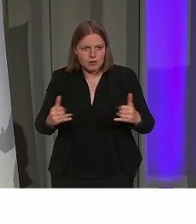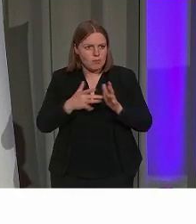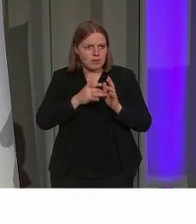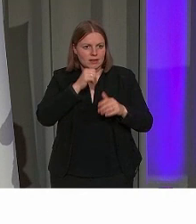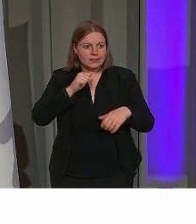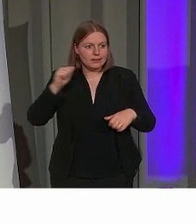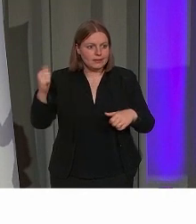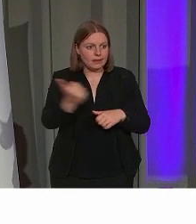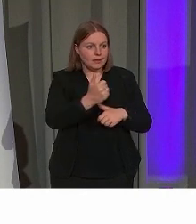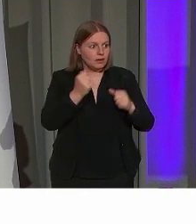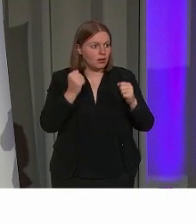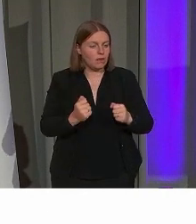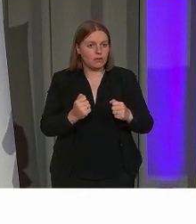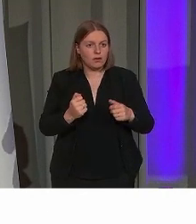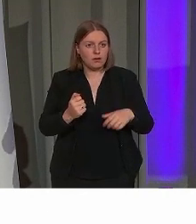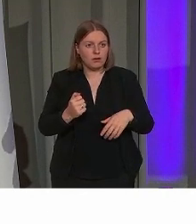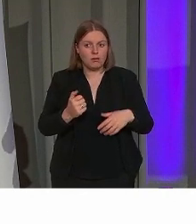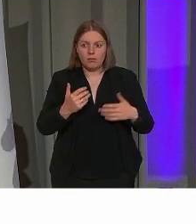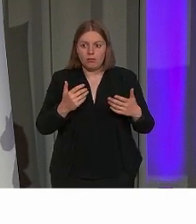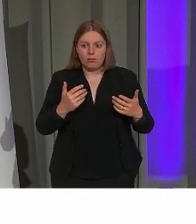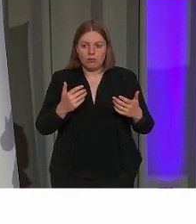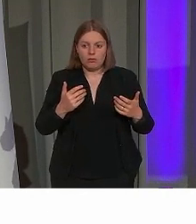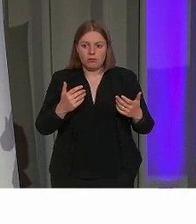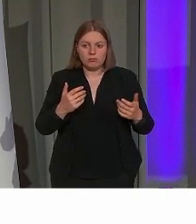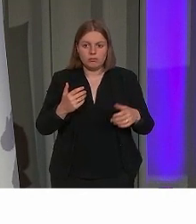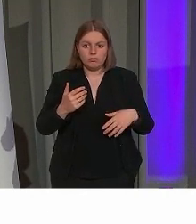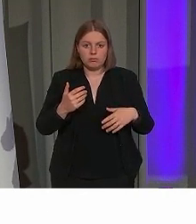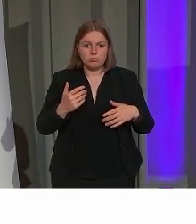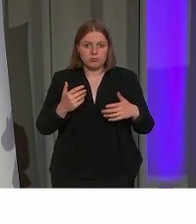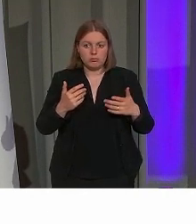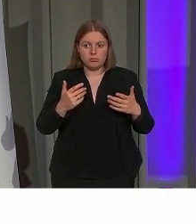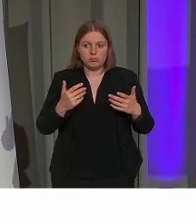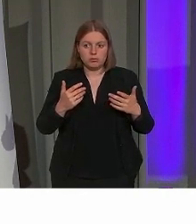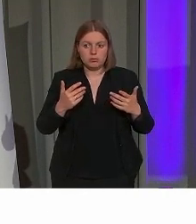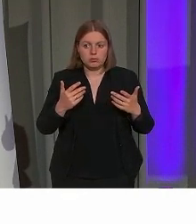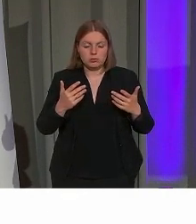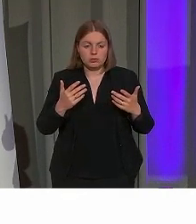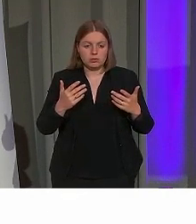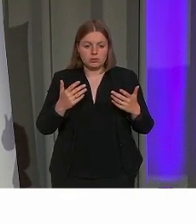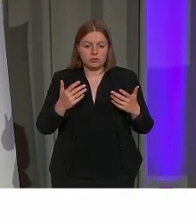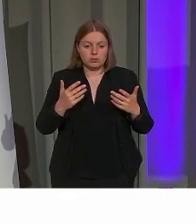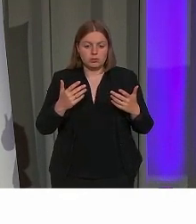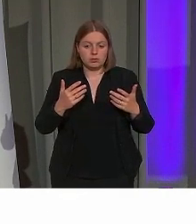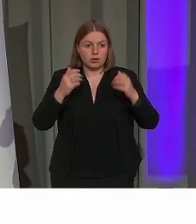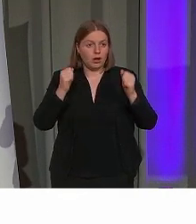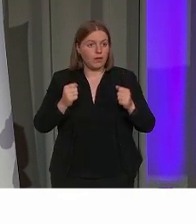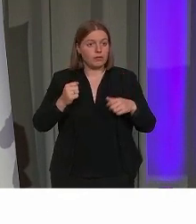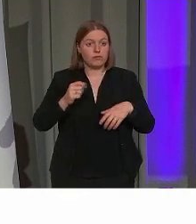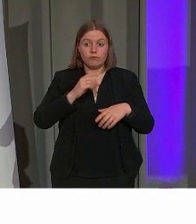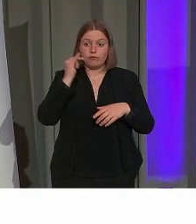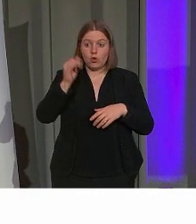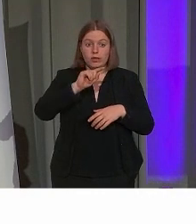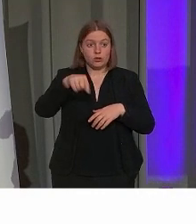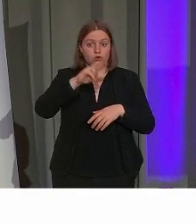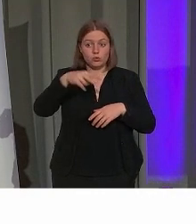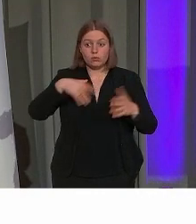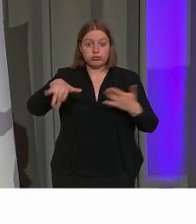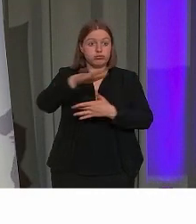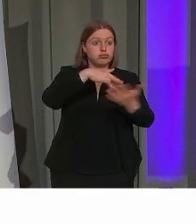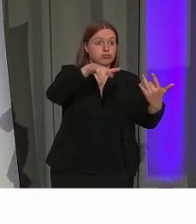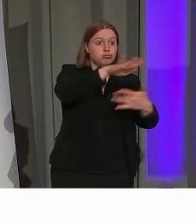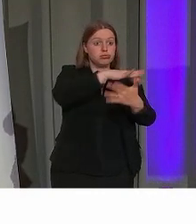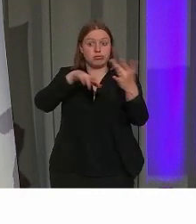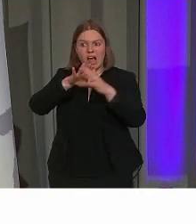can do a visit of heritage without rest.